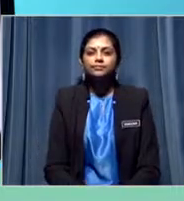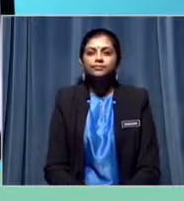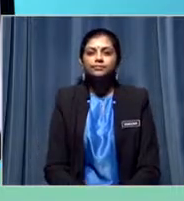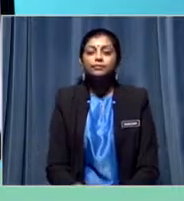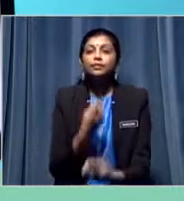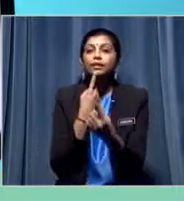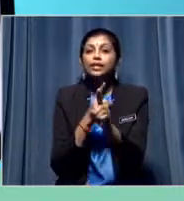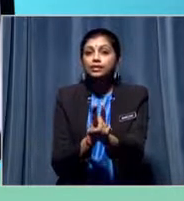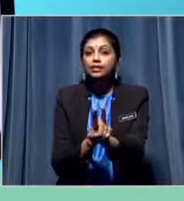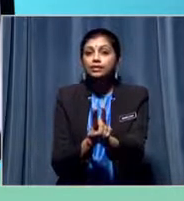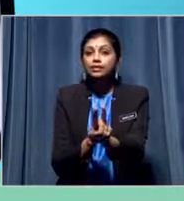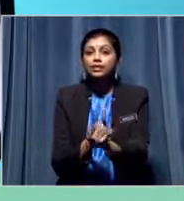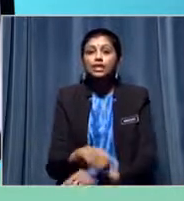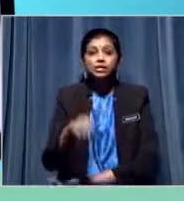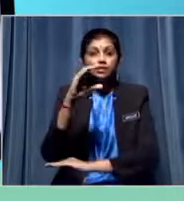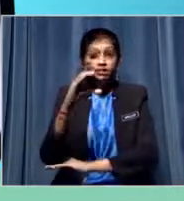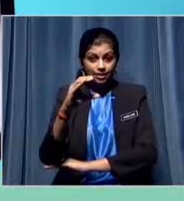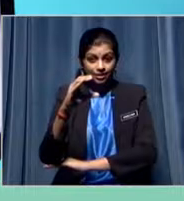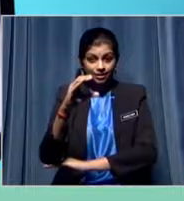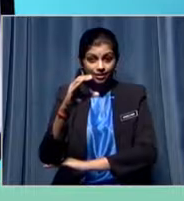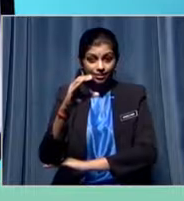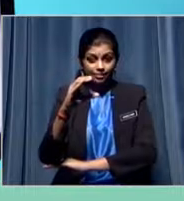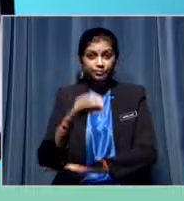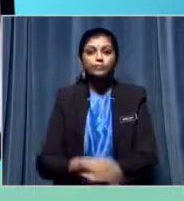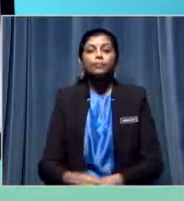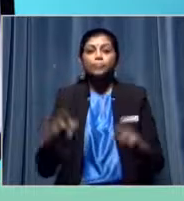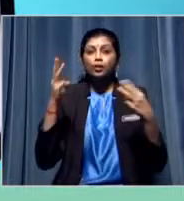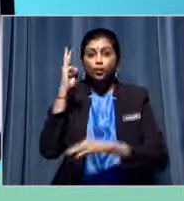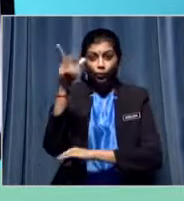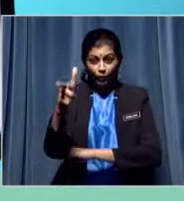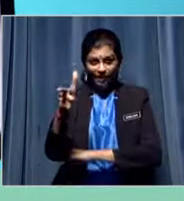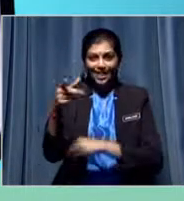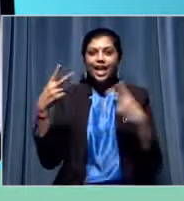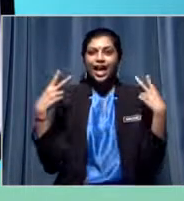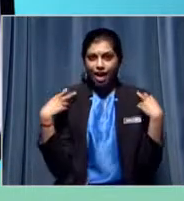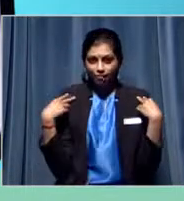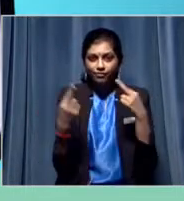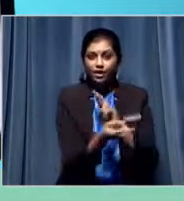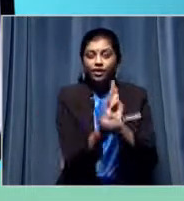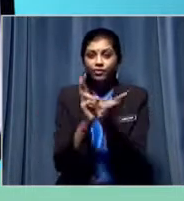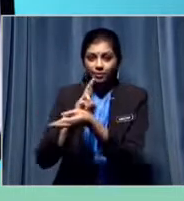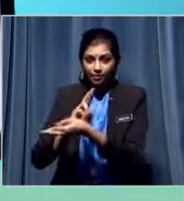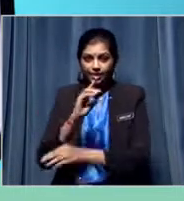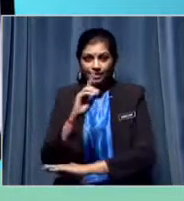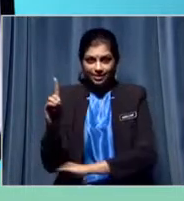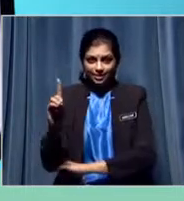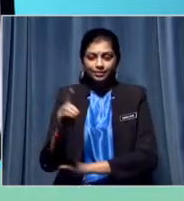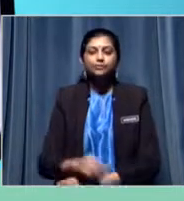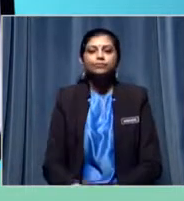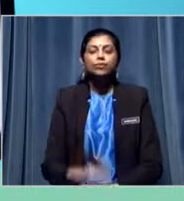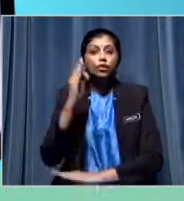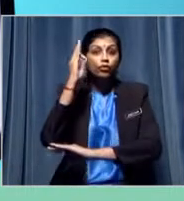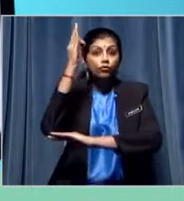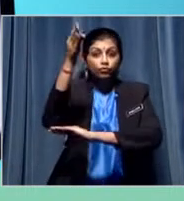The answer is C. Computers will have replaced teachers, which is the